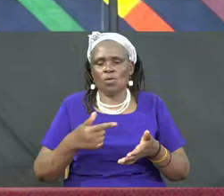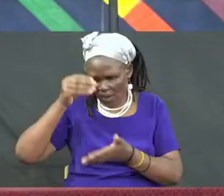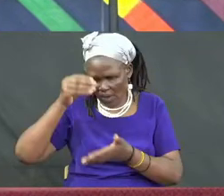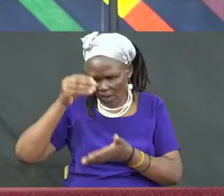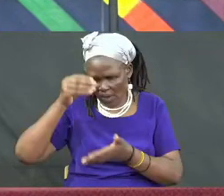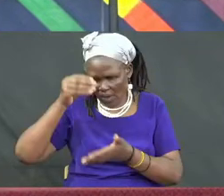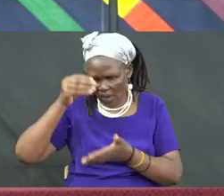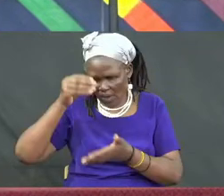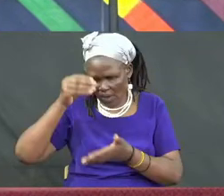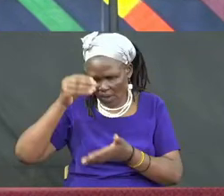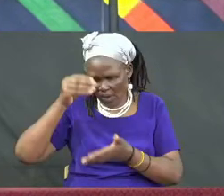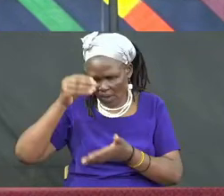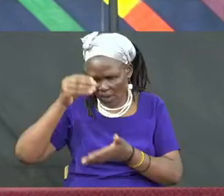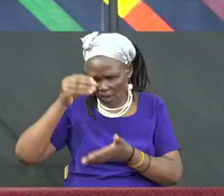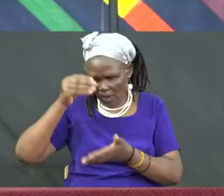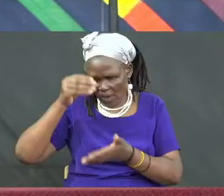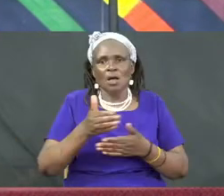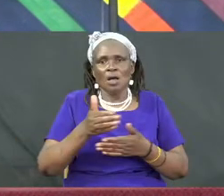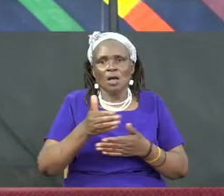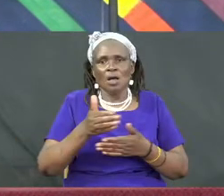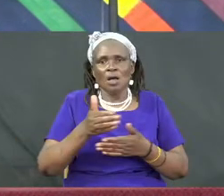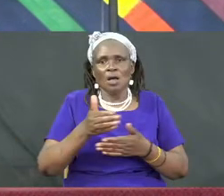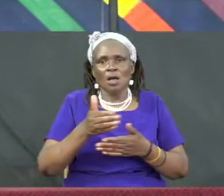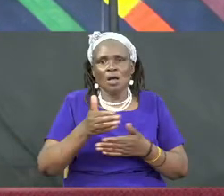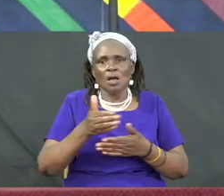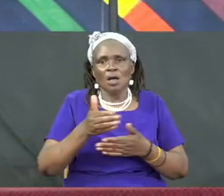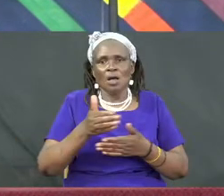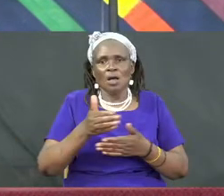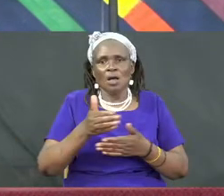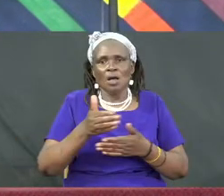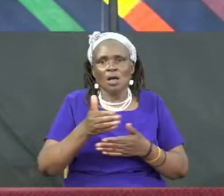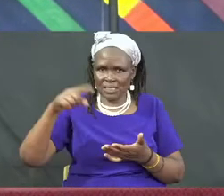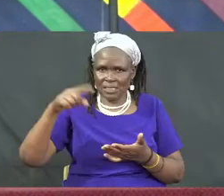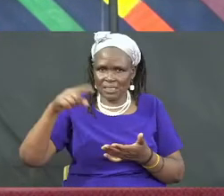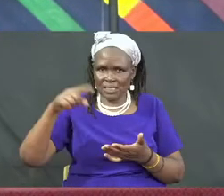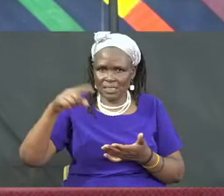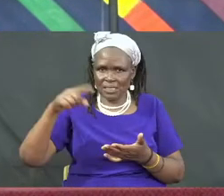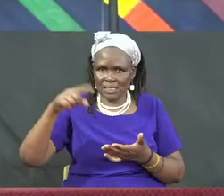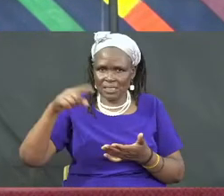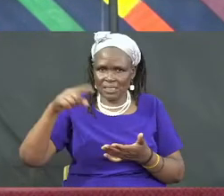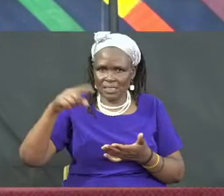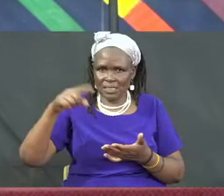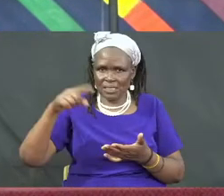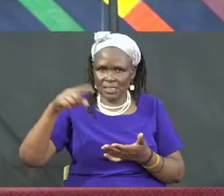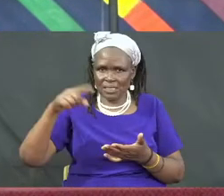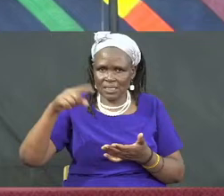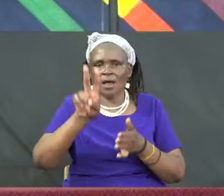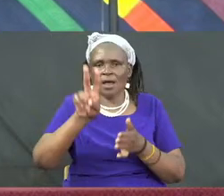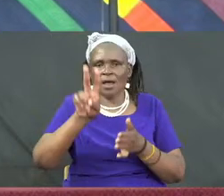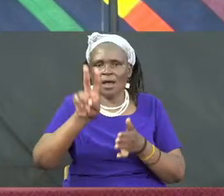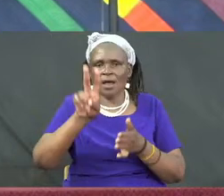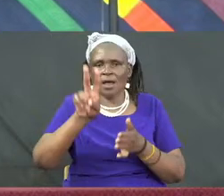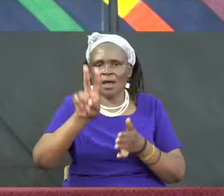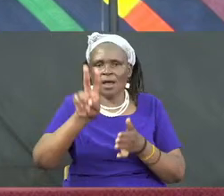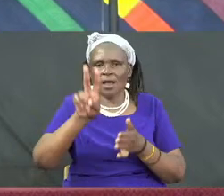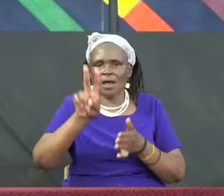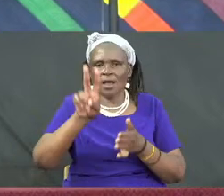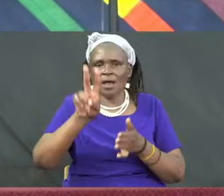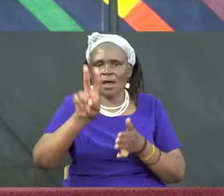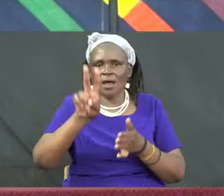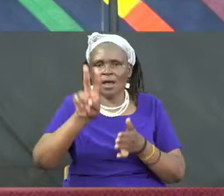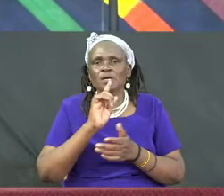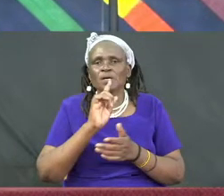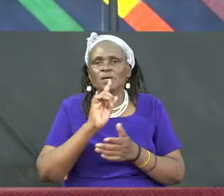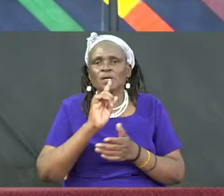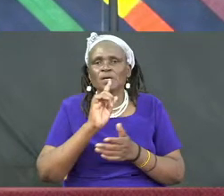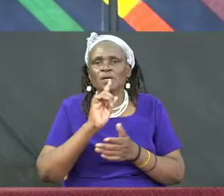church, from both their success and their failure as well, so that we